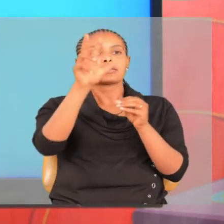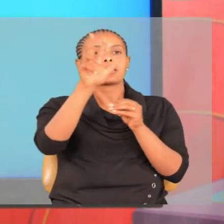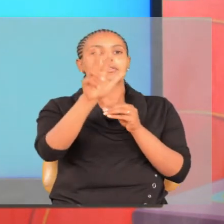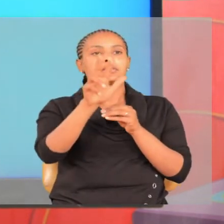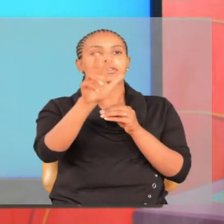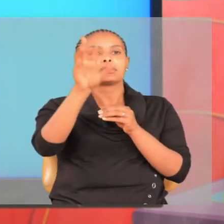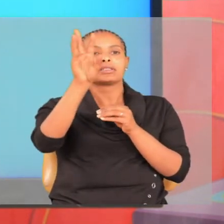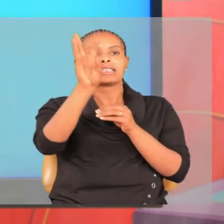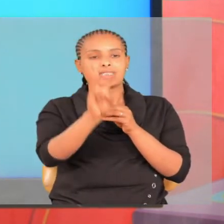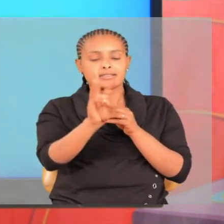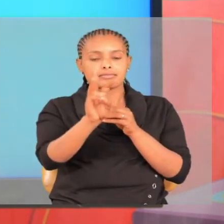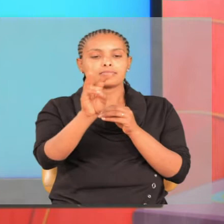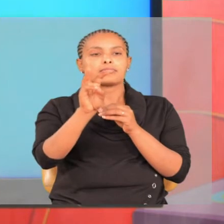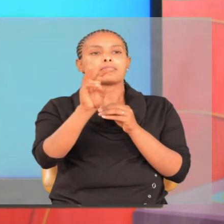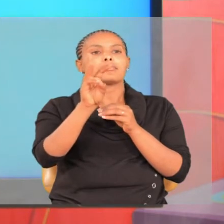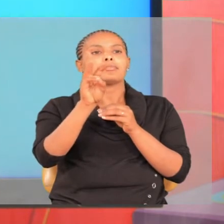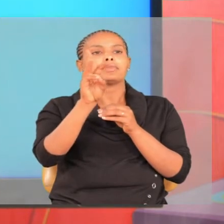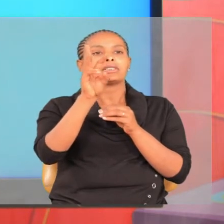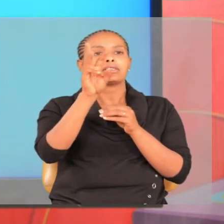36.97 P2.